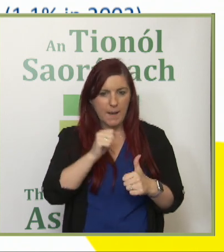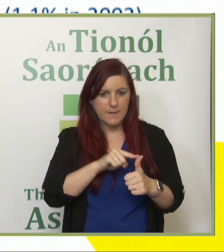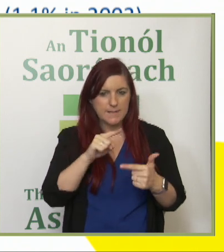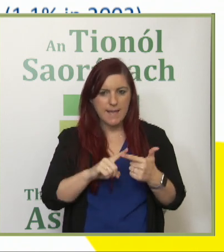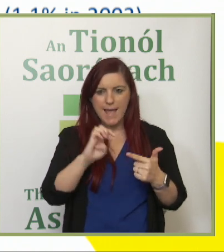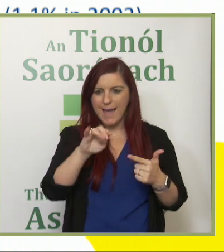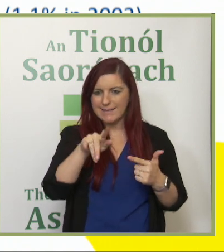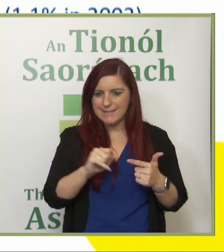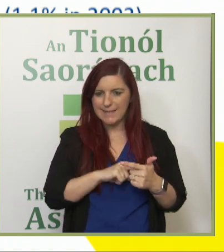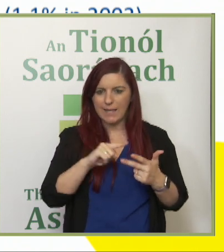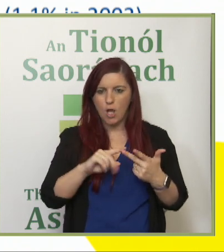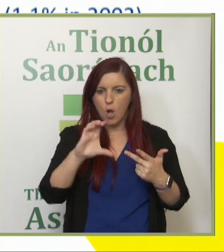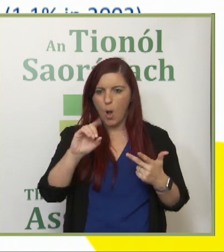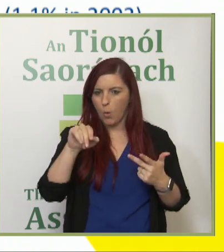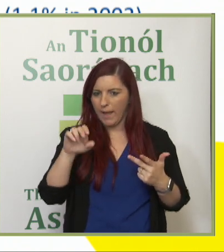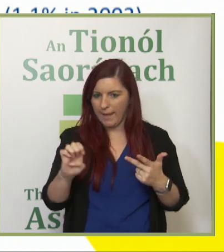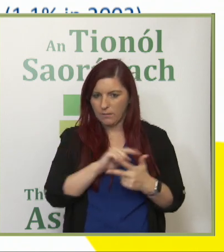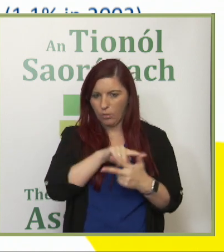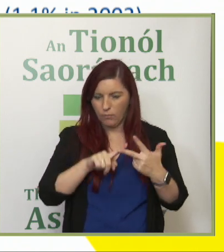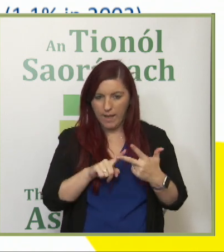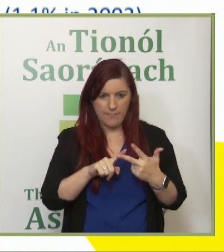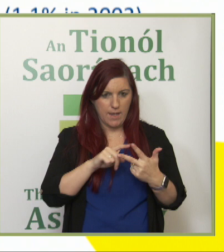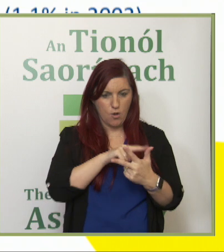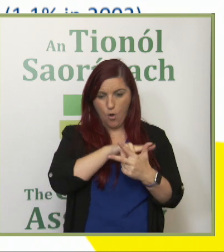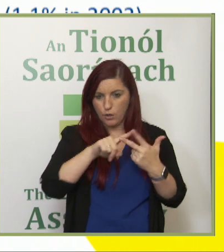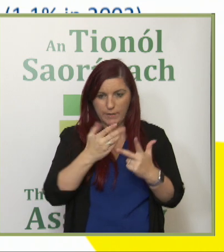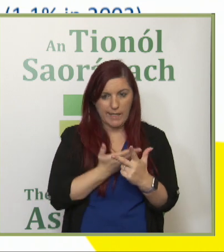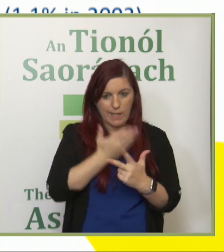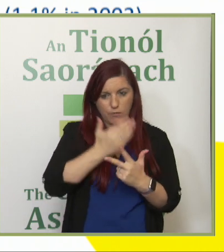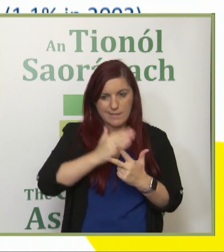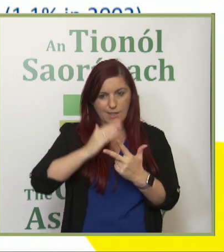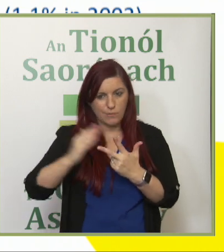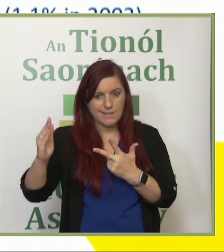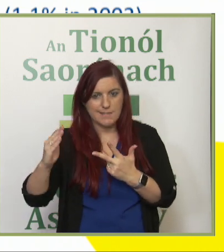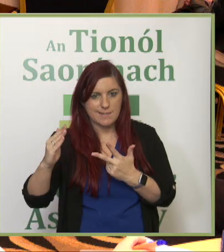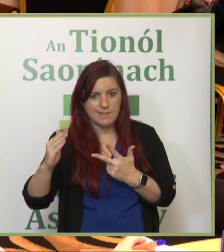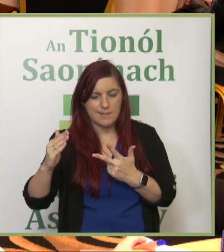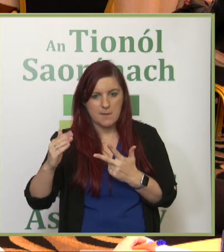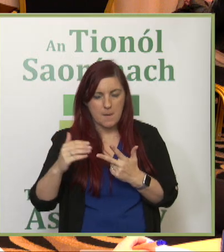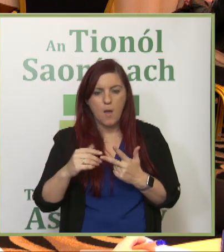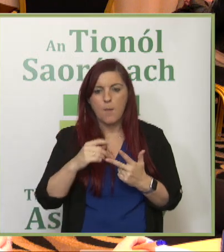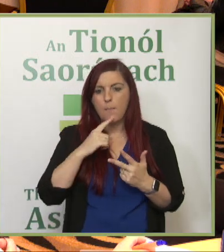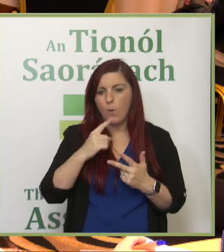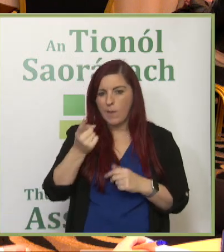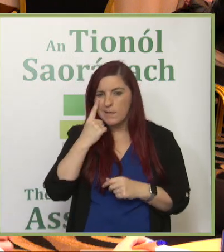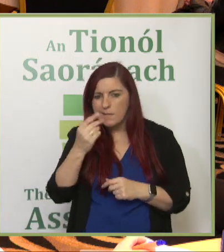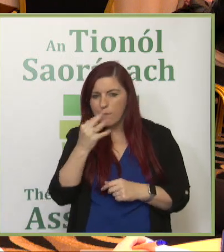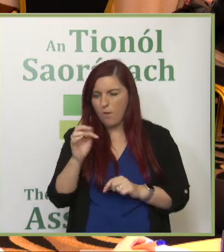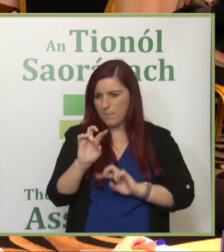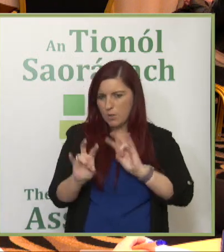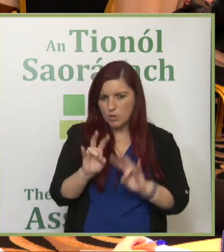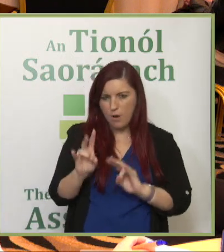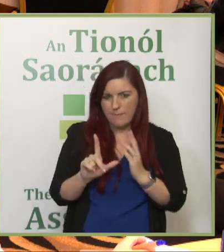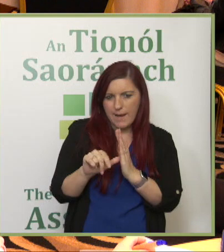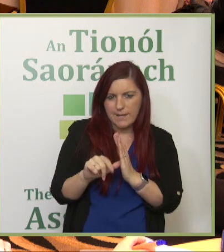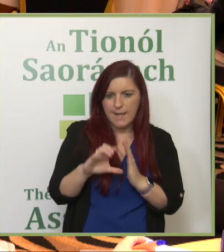and cocaine. And these have increased in use since 2002. However, we see from our survey data that cannabis use